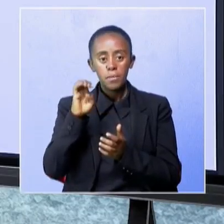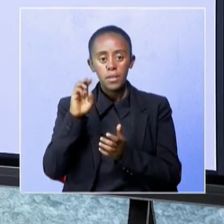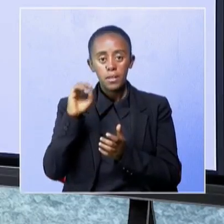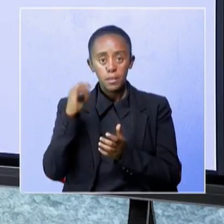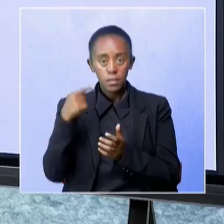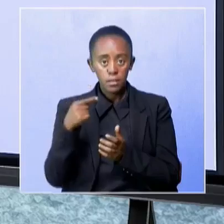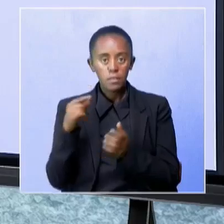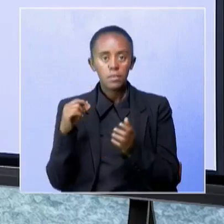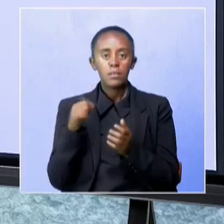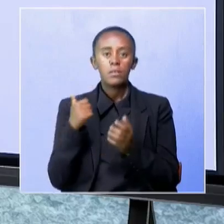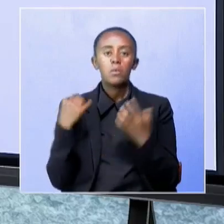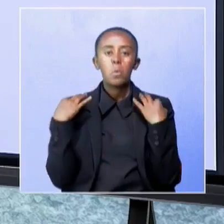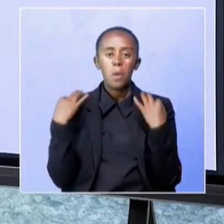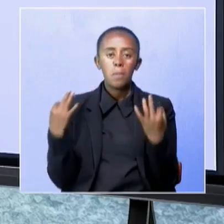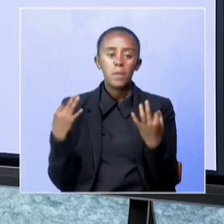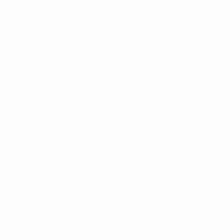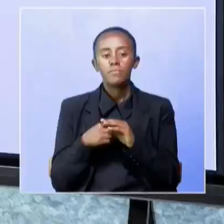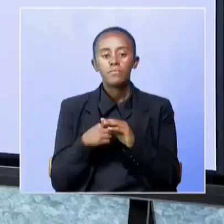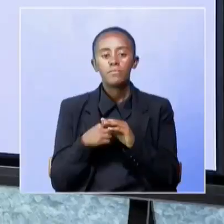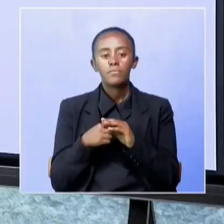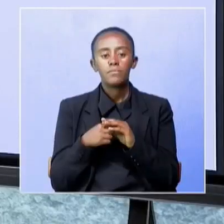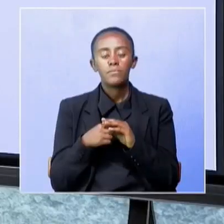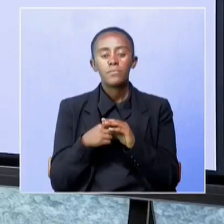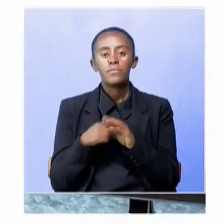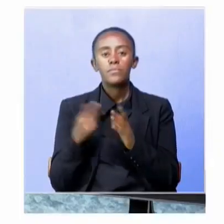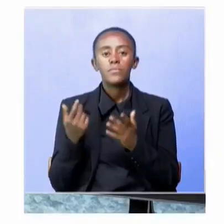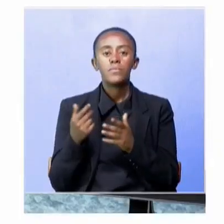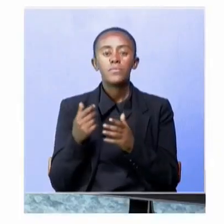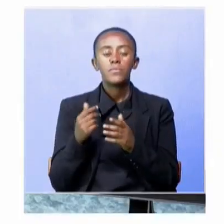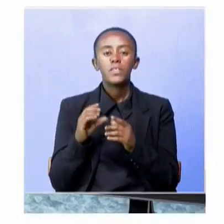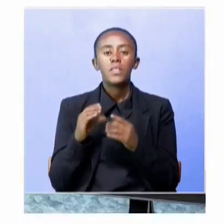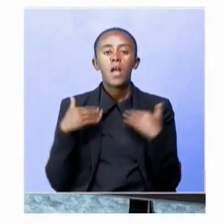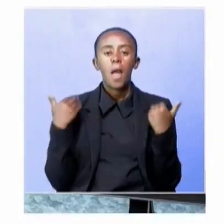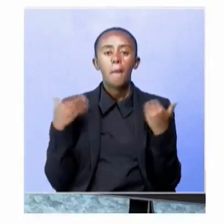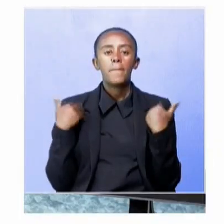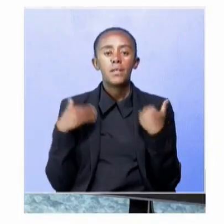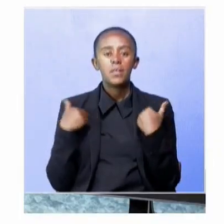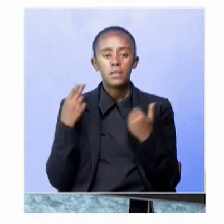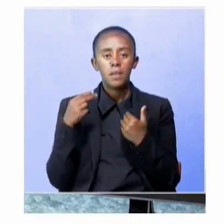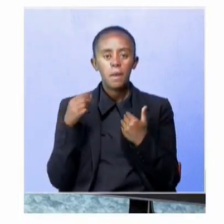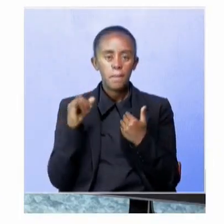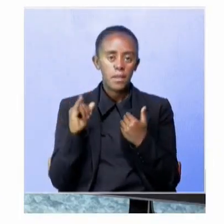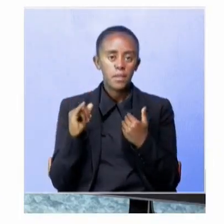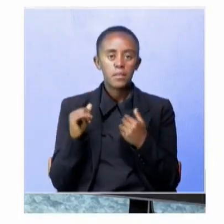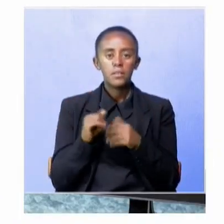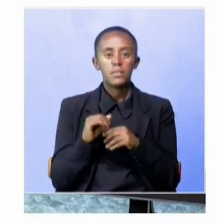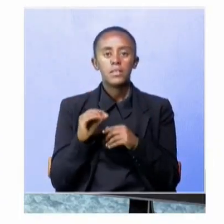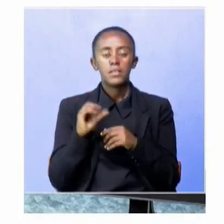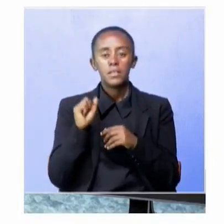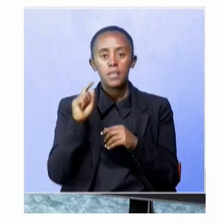is another word that we could see here. Well-being is the state